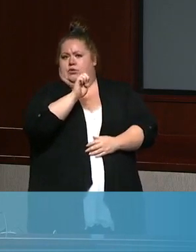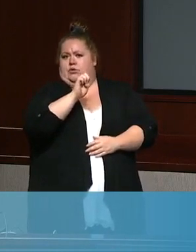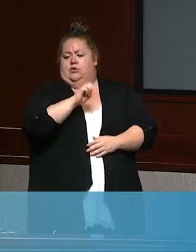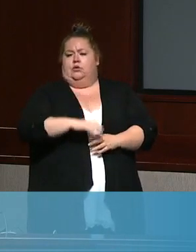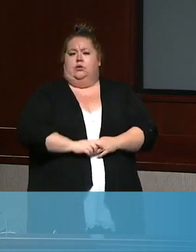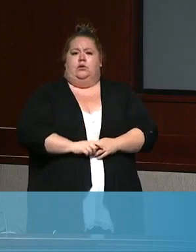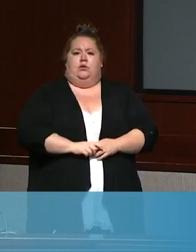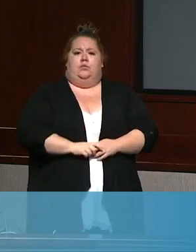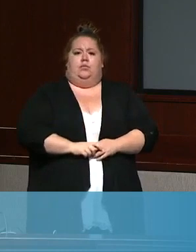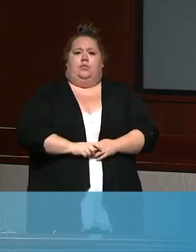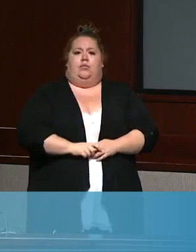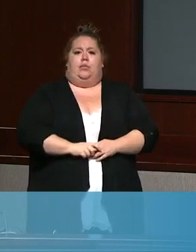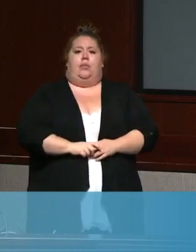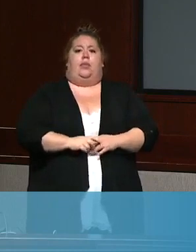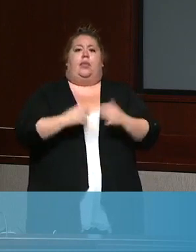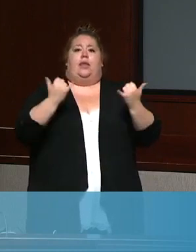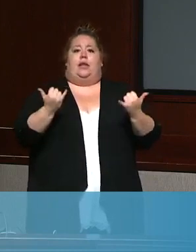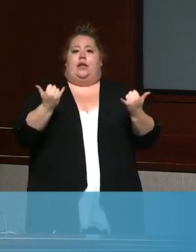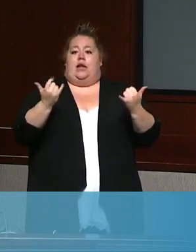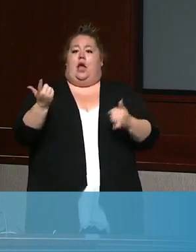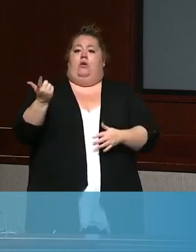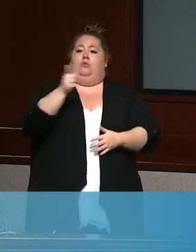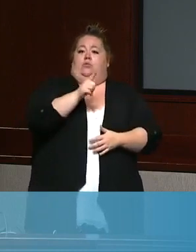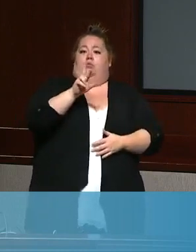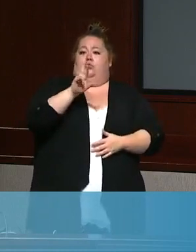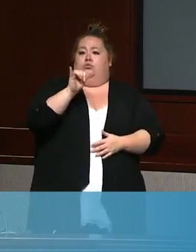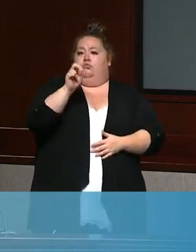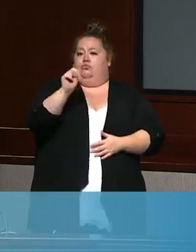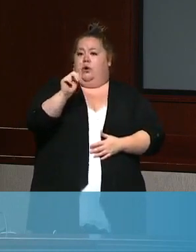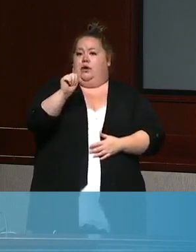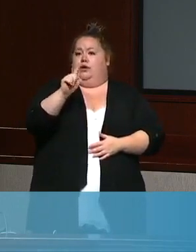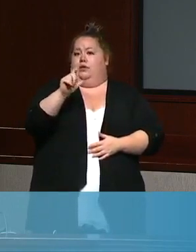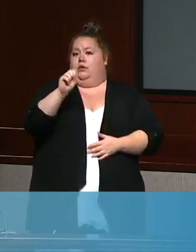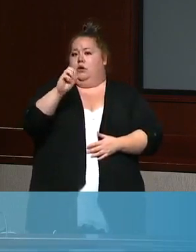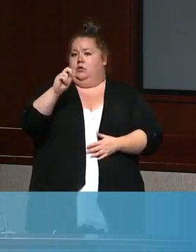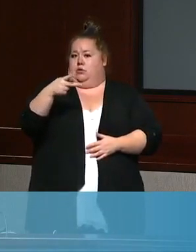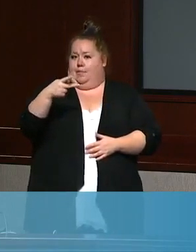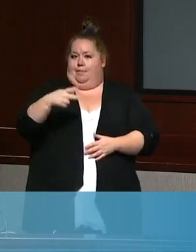So with that, I'll turn it over to Ryan Alsop.